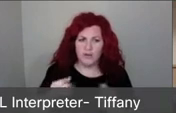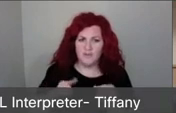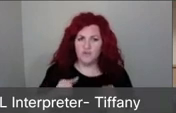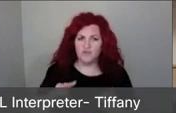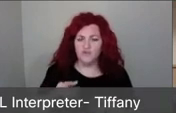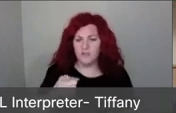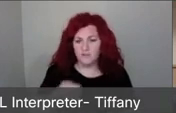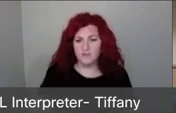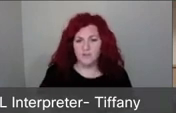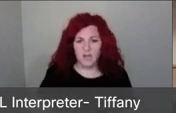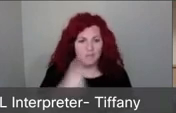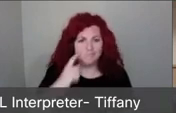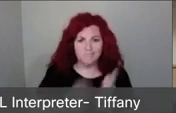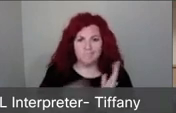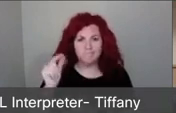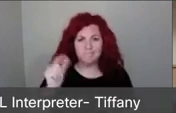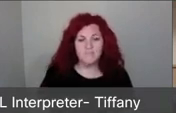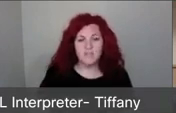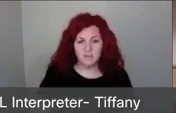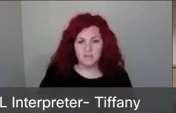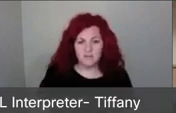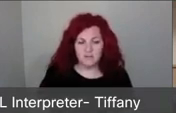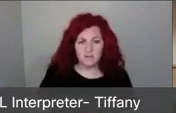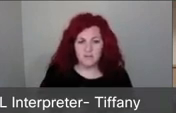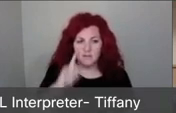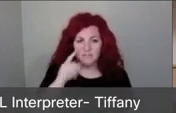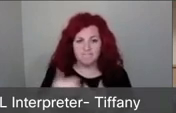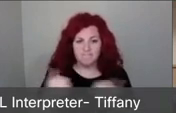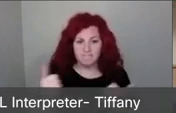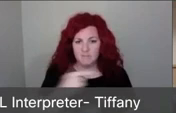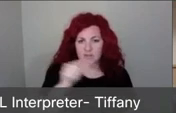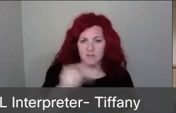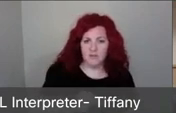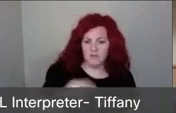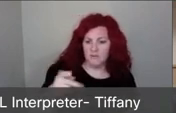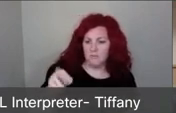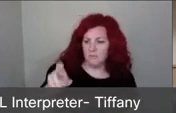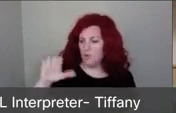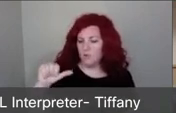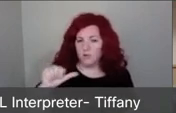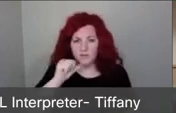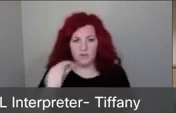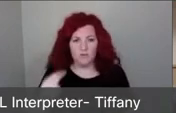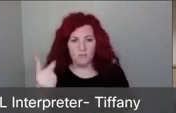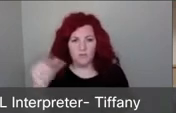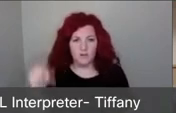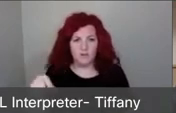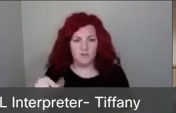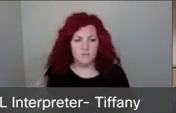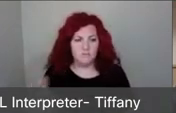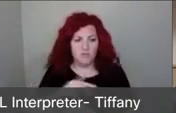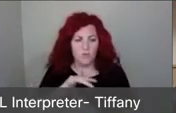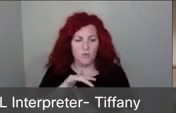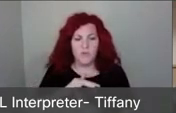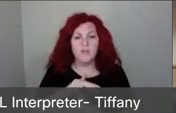that keeping Peoria separate from Glendale and not taking out Glendale is a priority, just